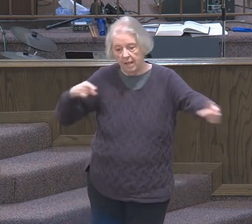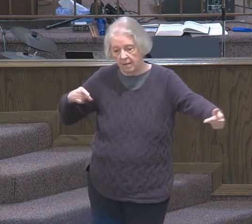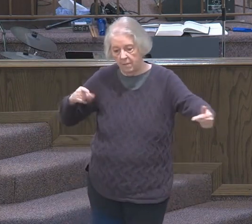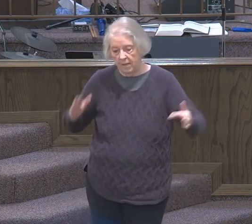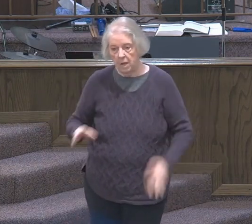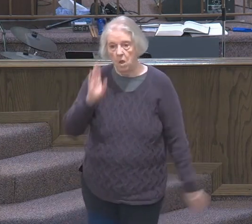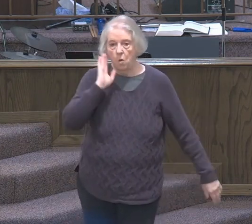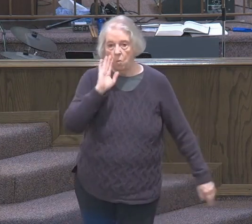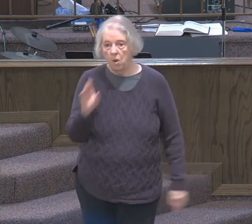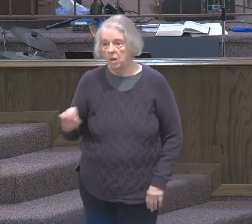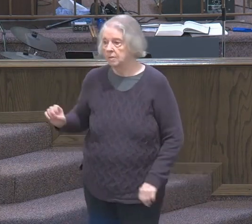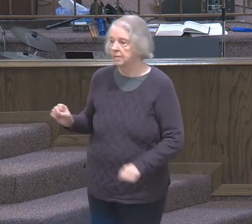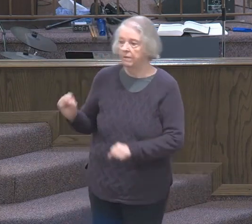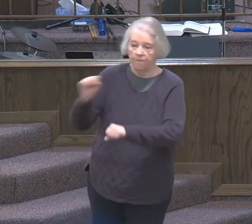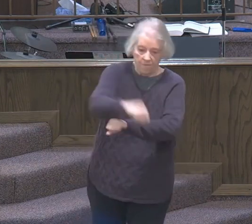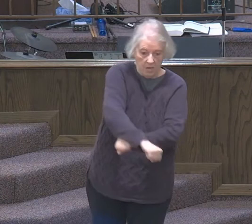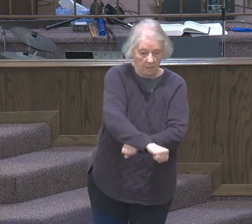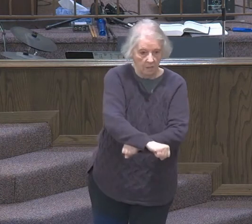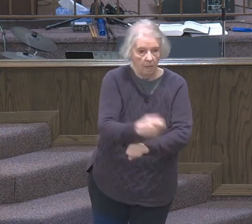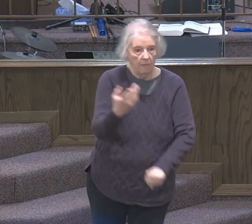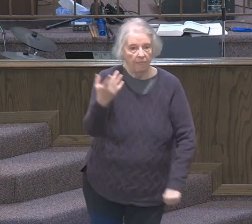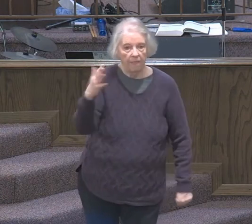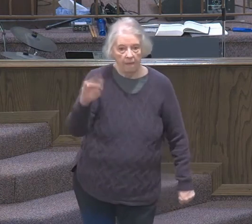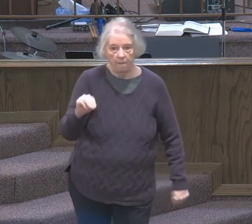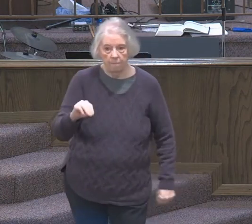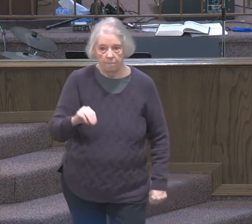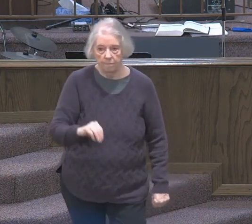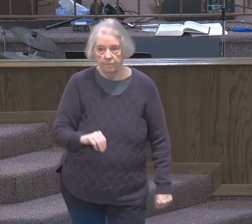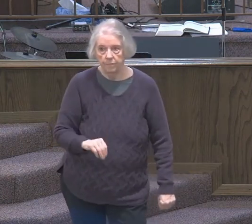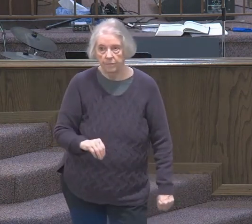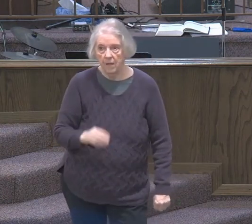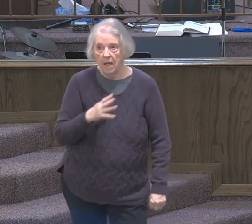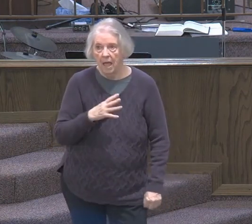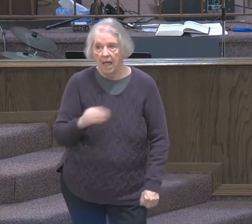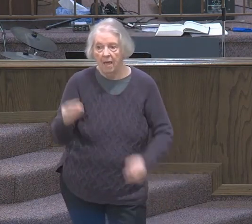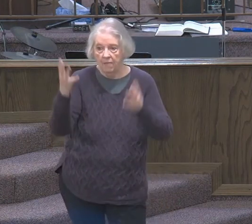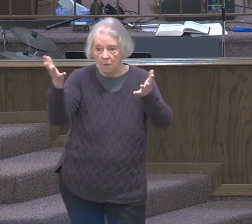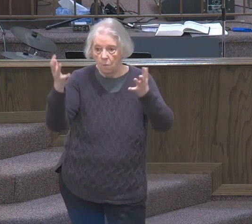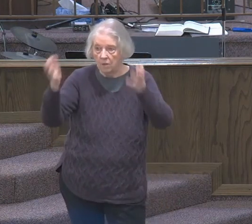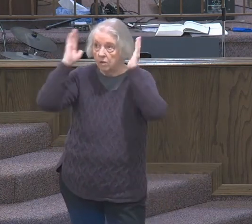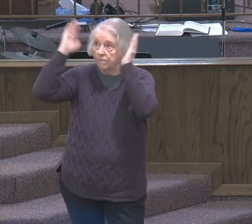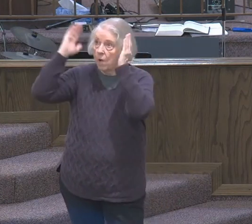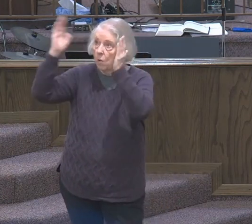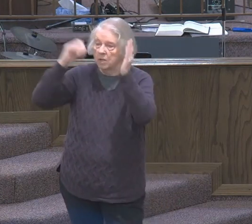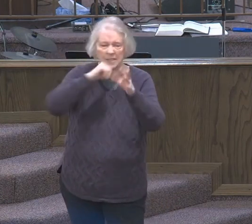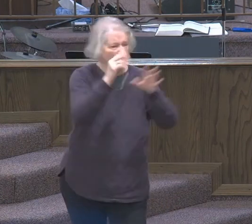And yet they determined to focus not on everything that's going on around